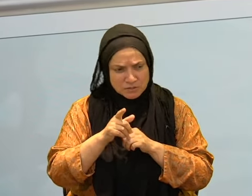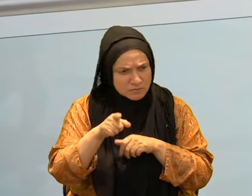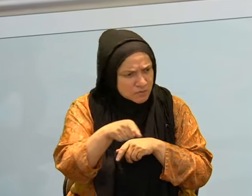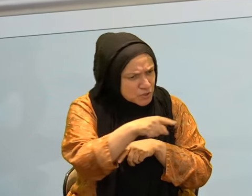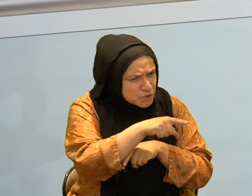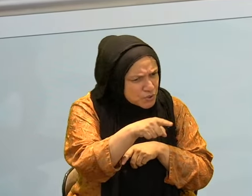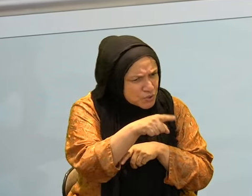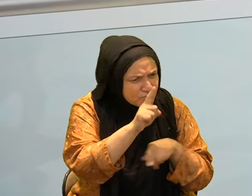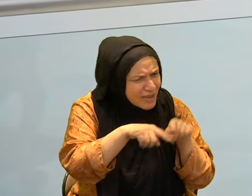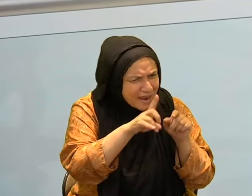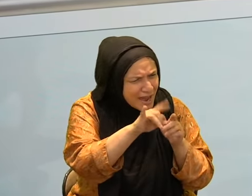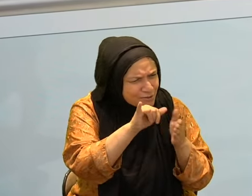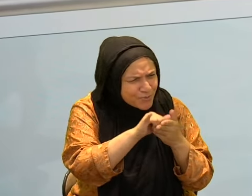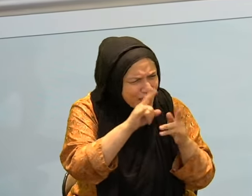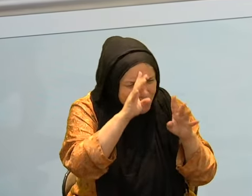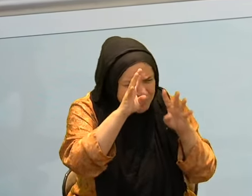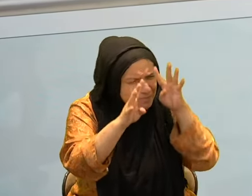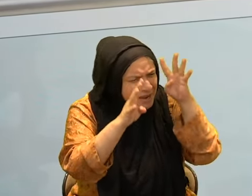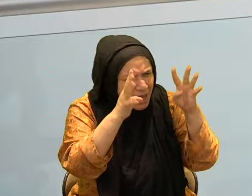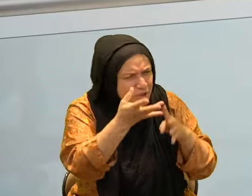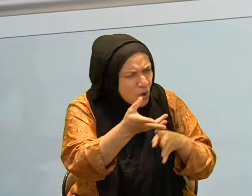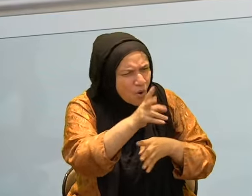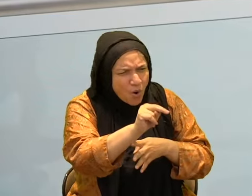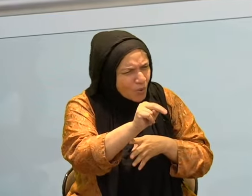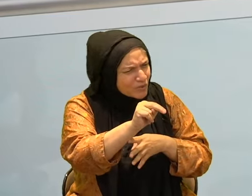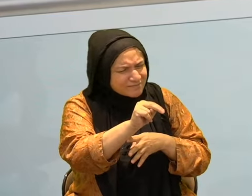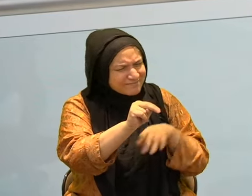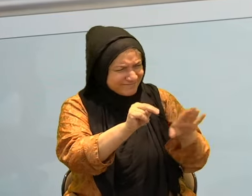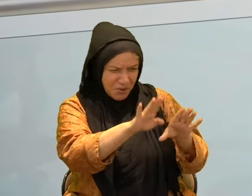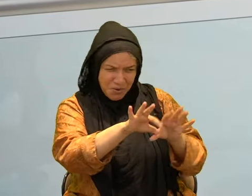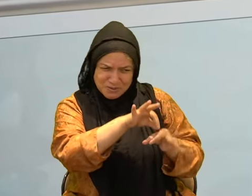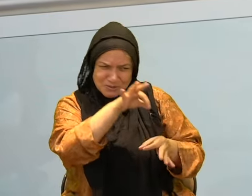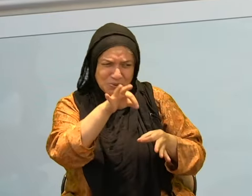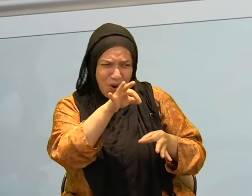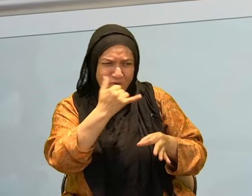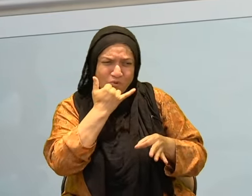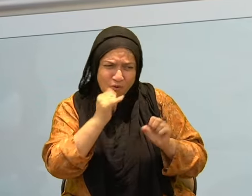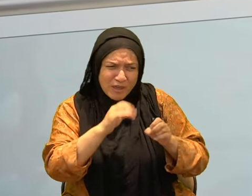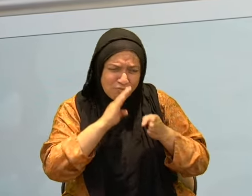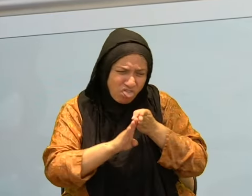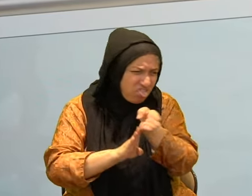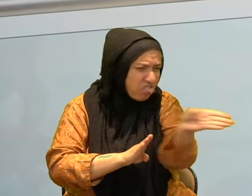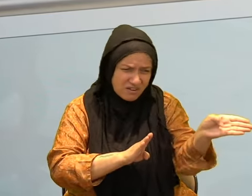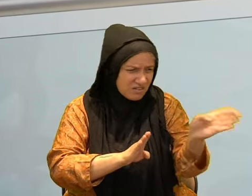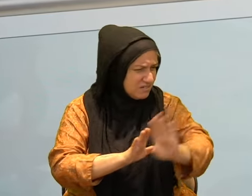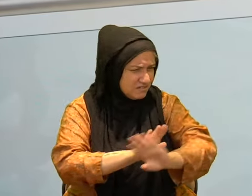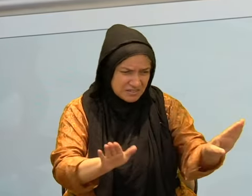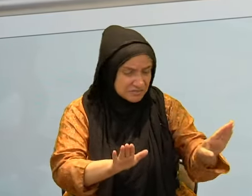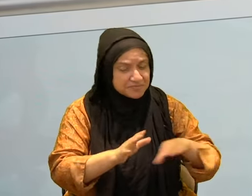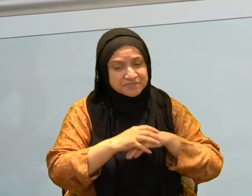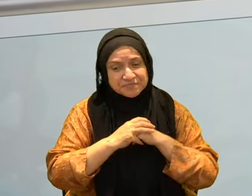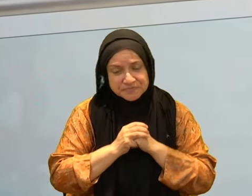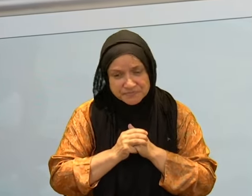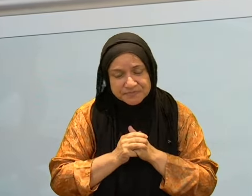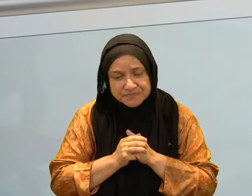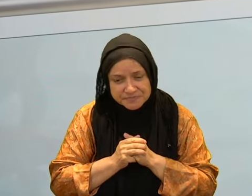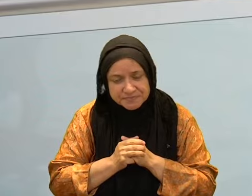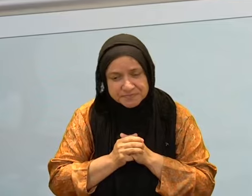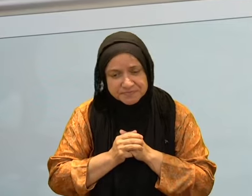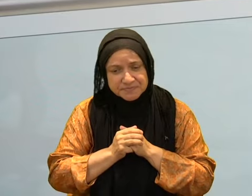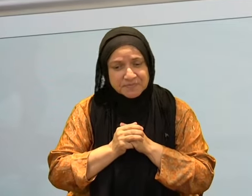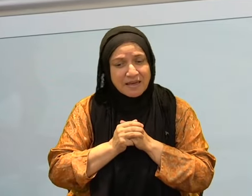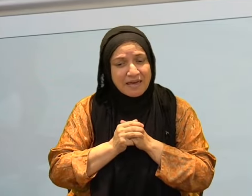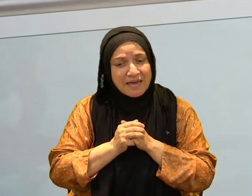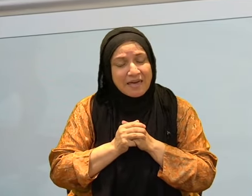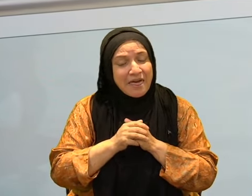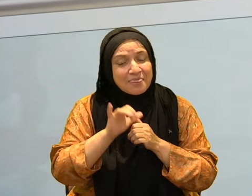on a micro level, it's manipulation of a noble intention that is often the first step to shaitan. And that's what the ulama mentioned. The